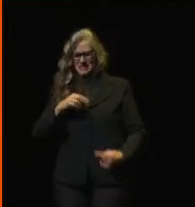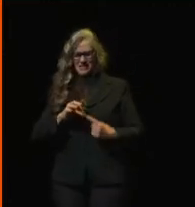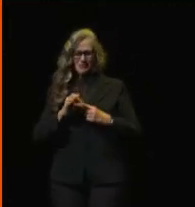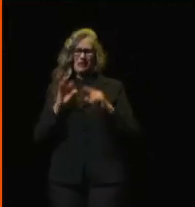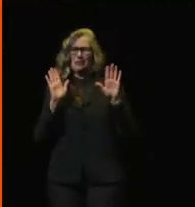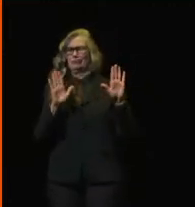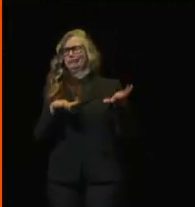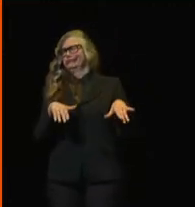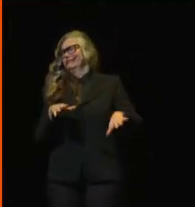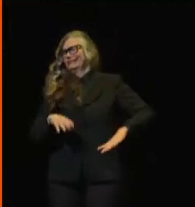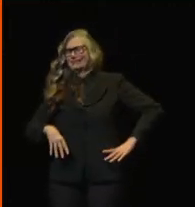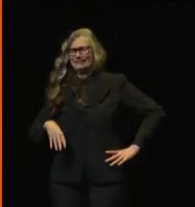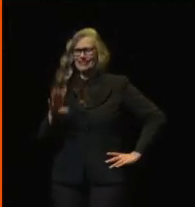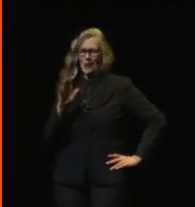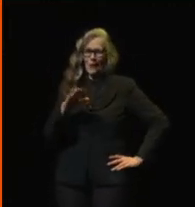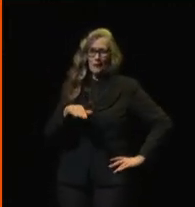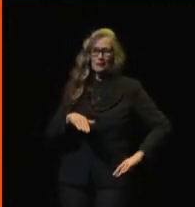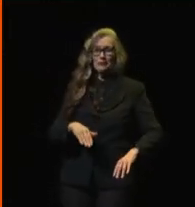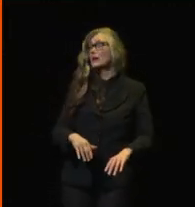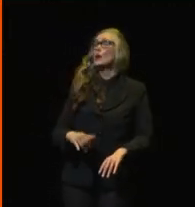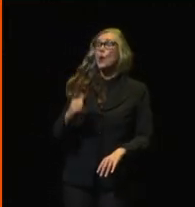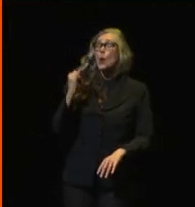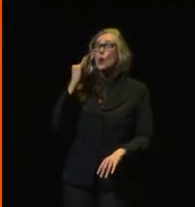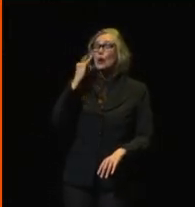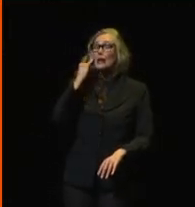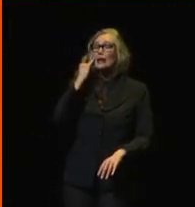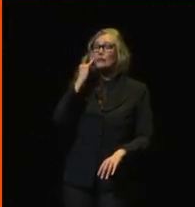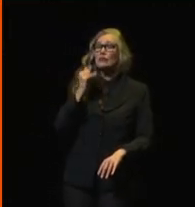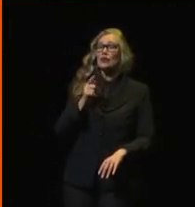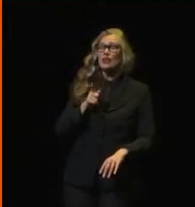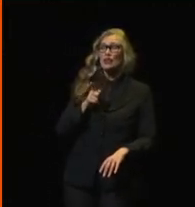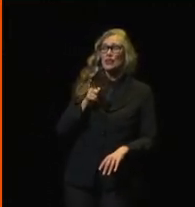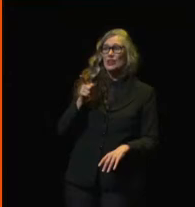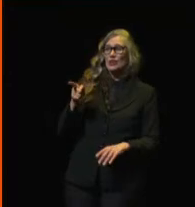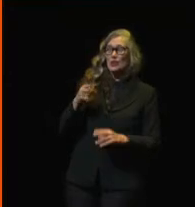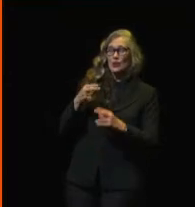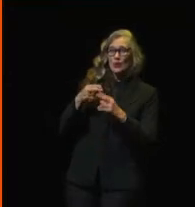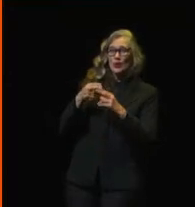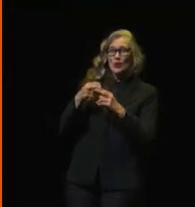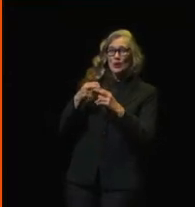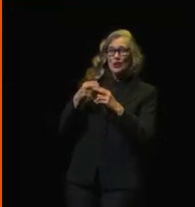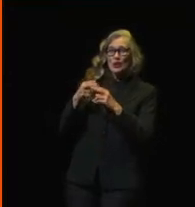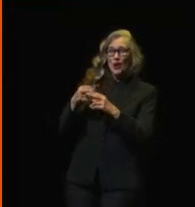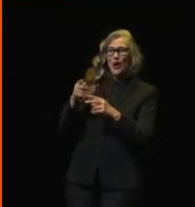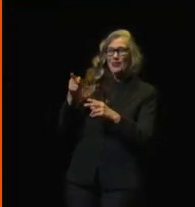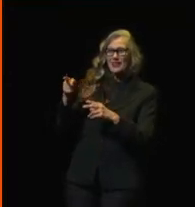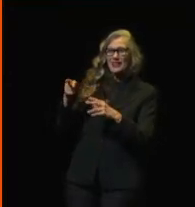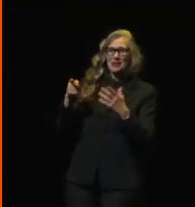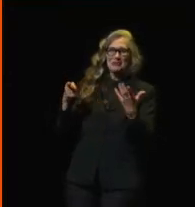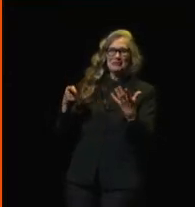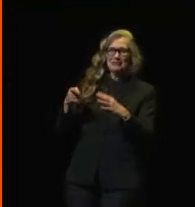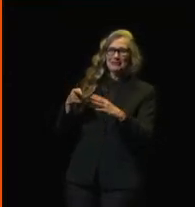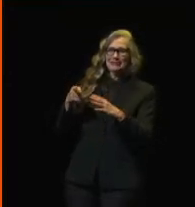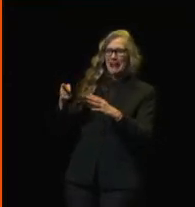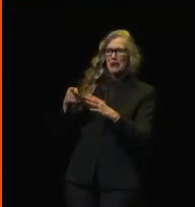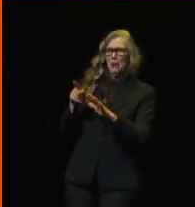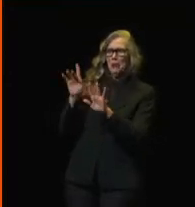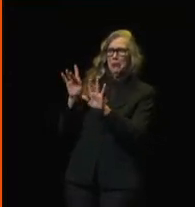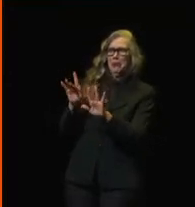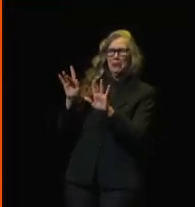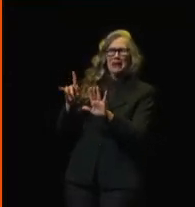wince if you happened to call him inspiring. Ady